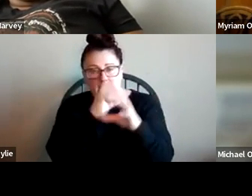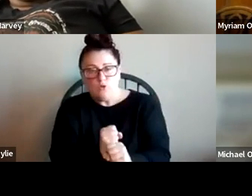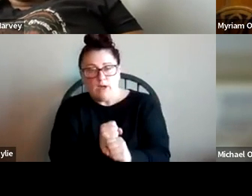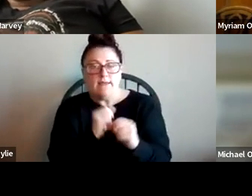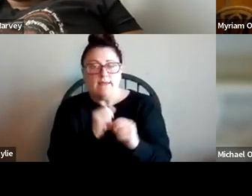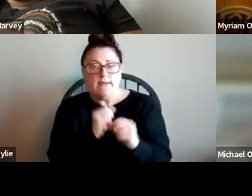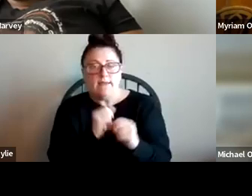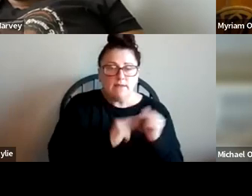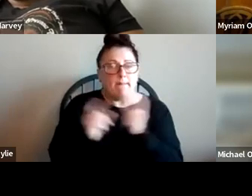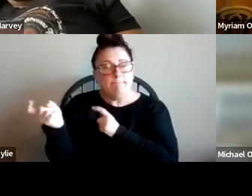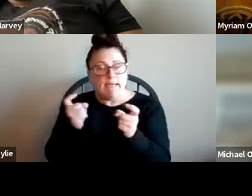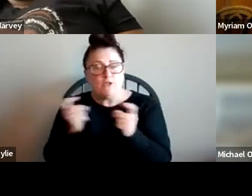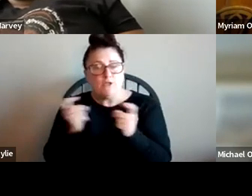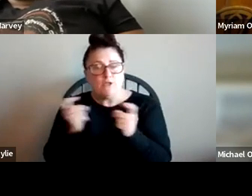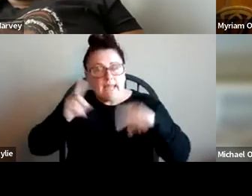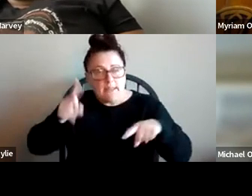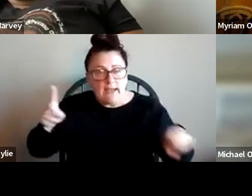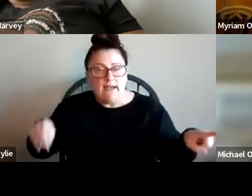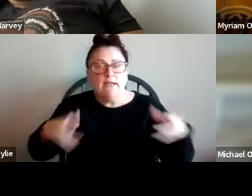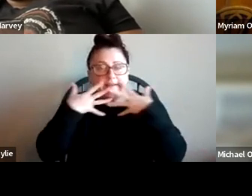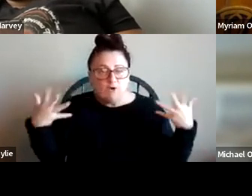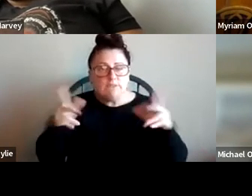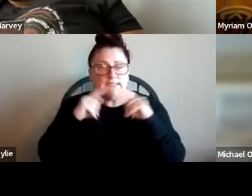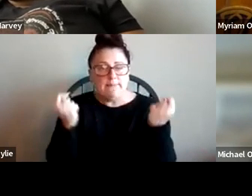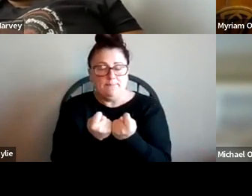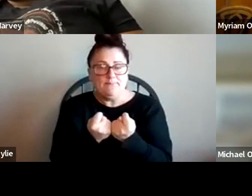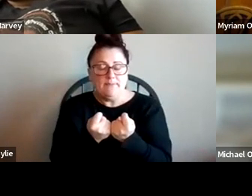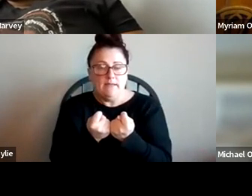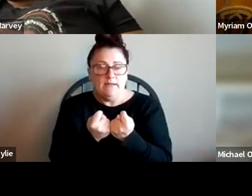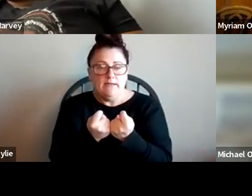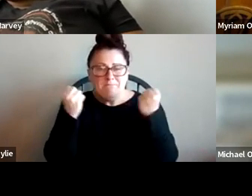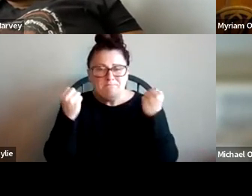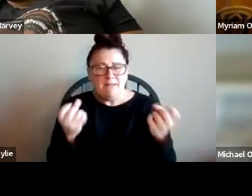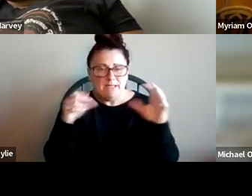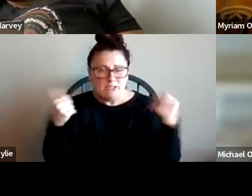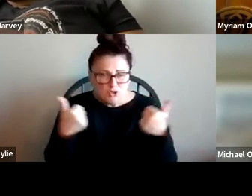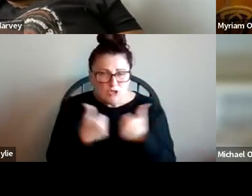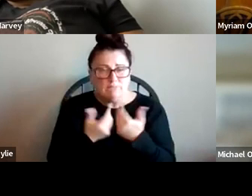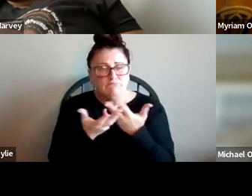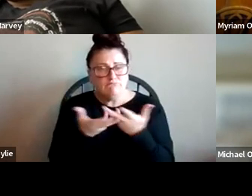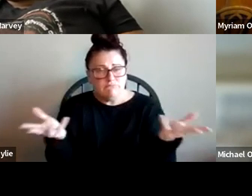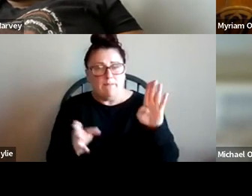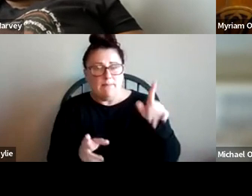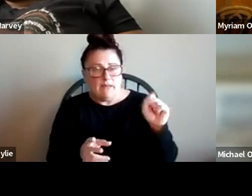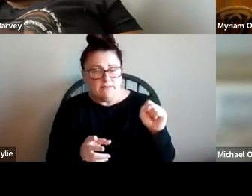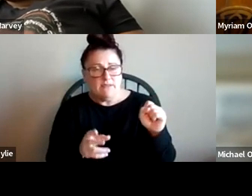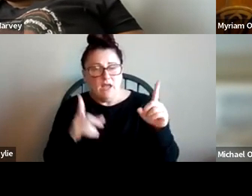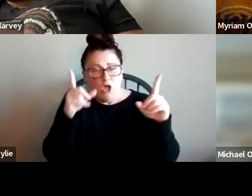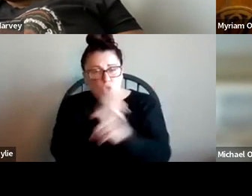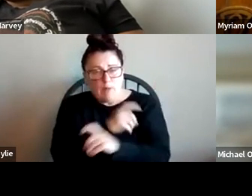and managing a dynamic and diverse team. There are many challenges across all of BPS. It's a